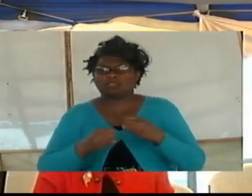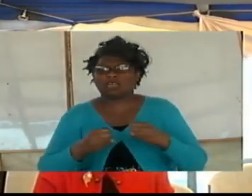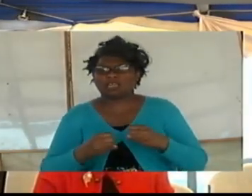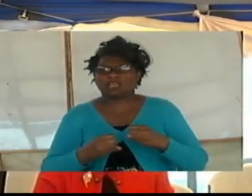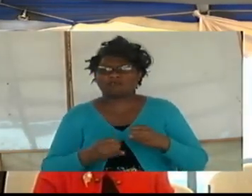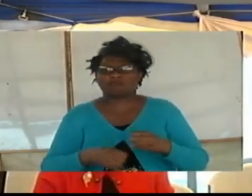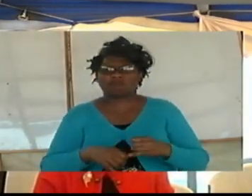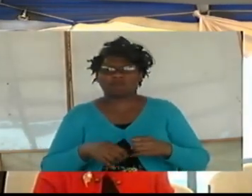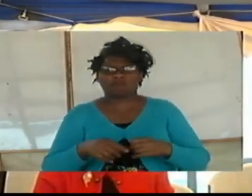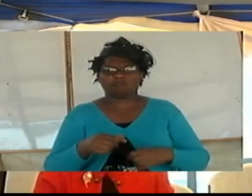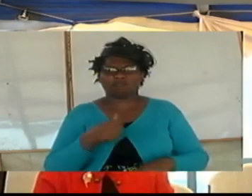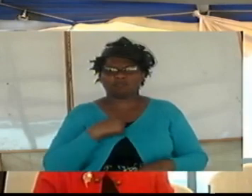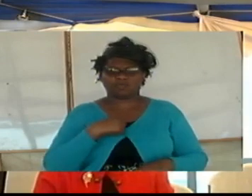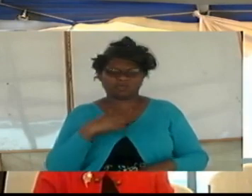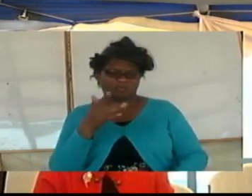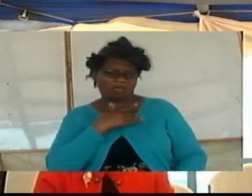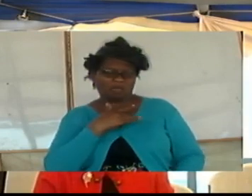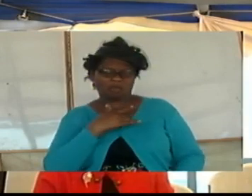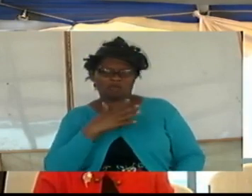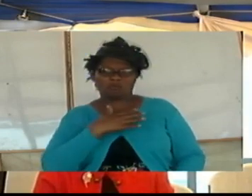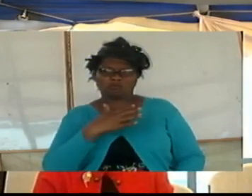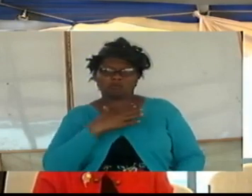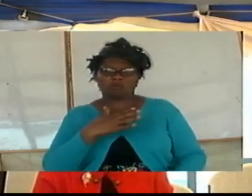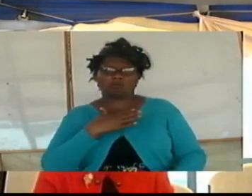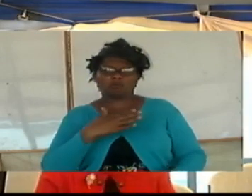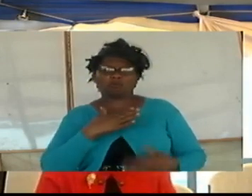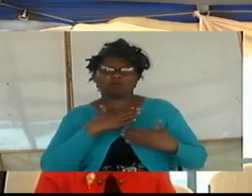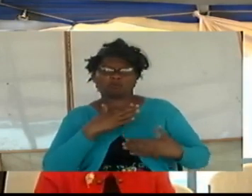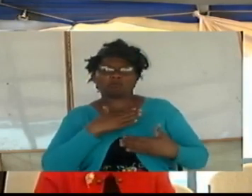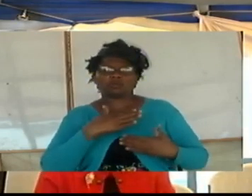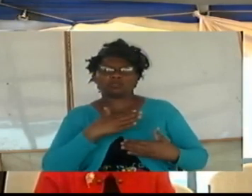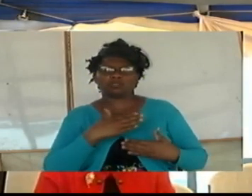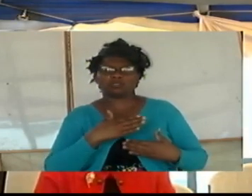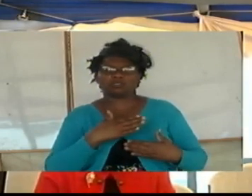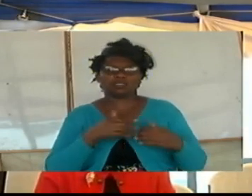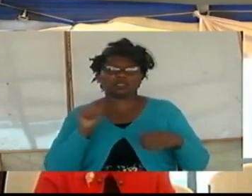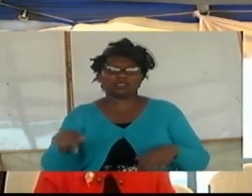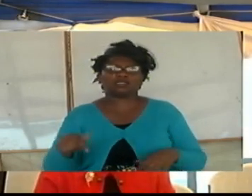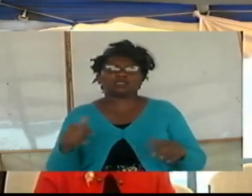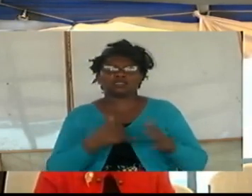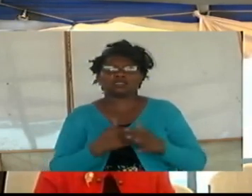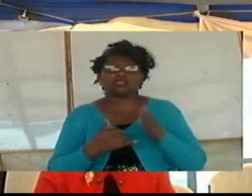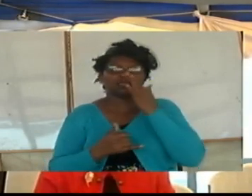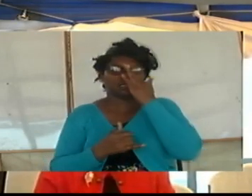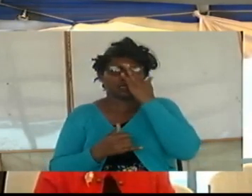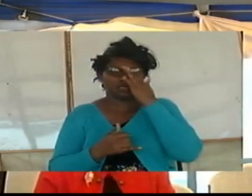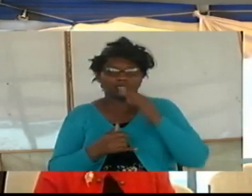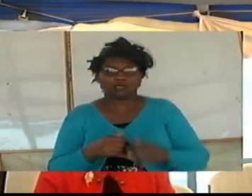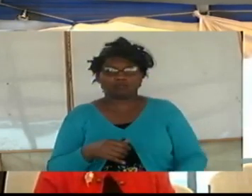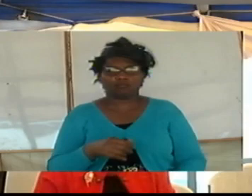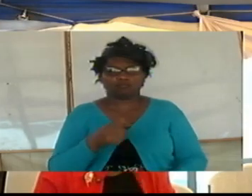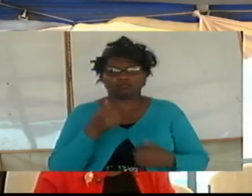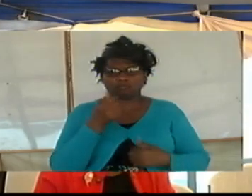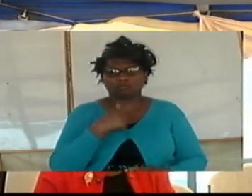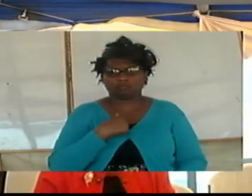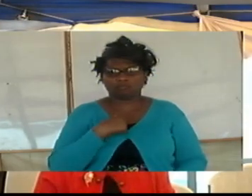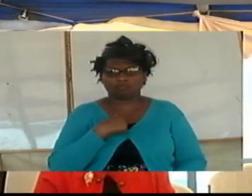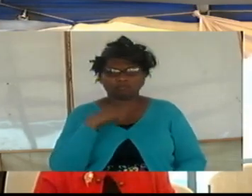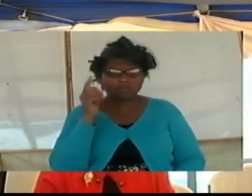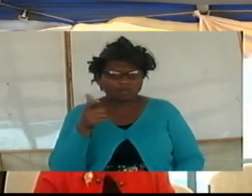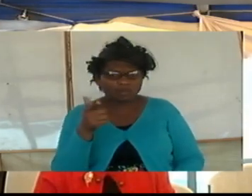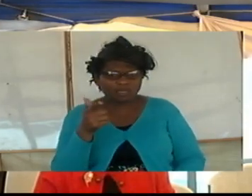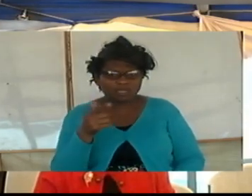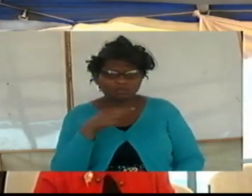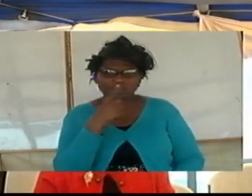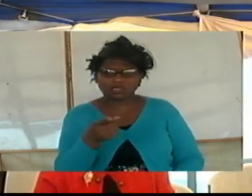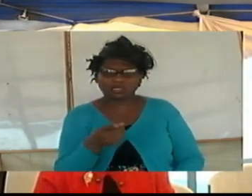started to race. I was wondering, you know, if this is it, you know. But, you know, I looked at him and said, you know, I'm just